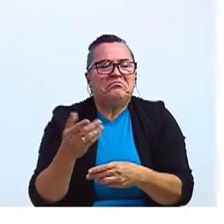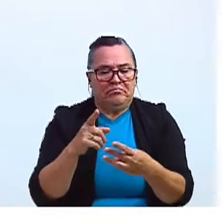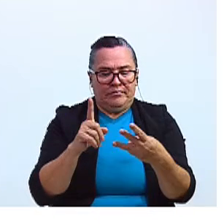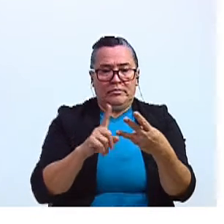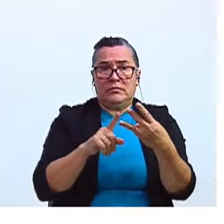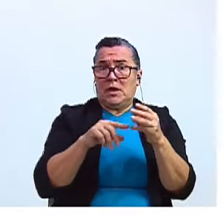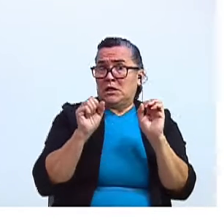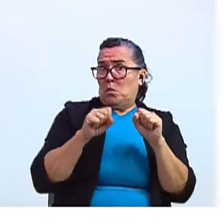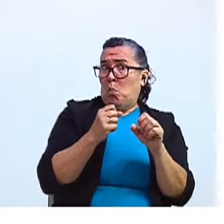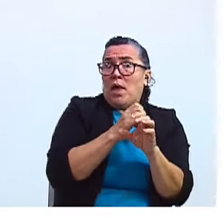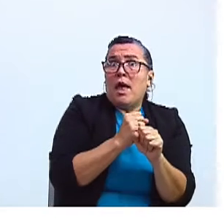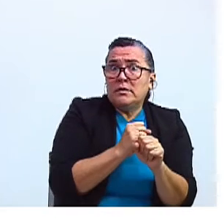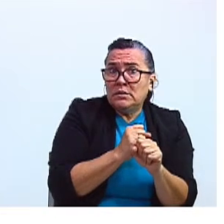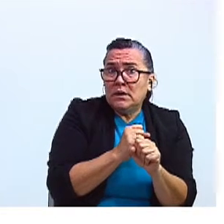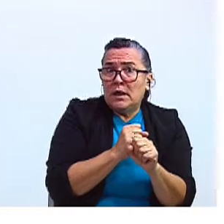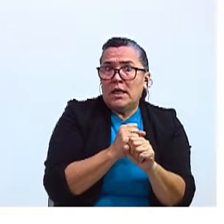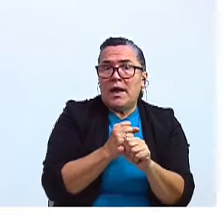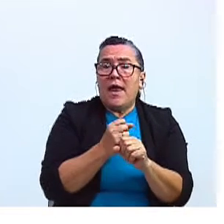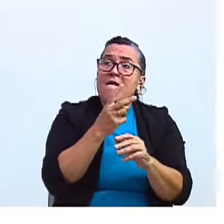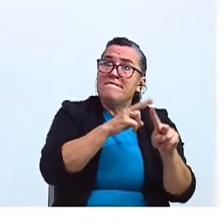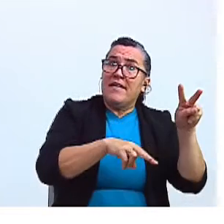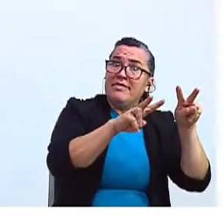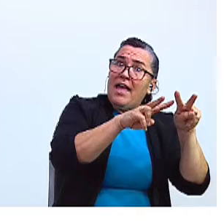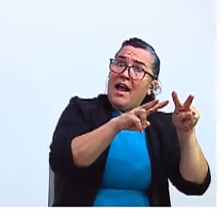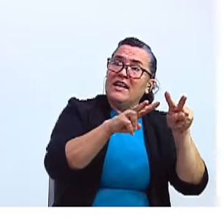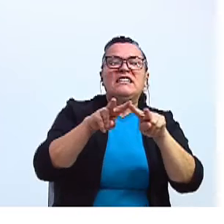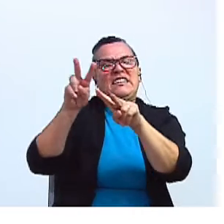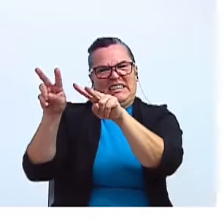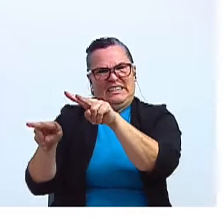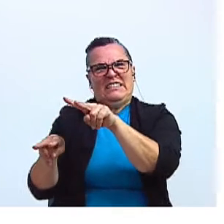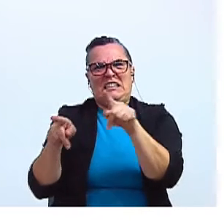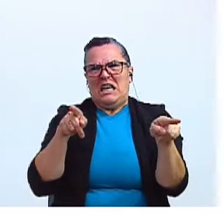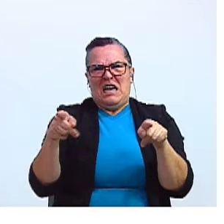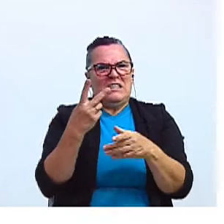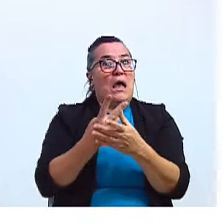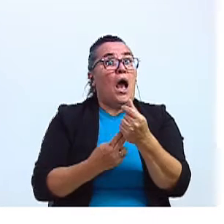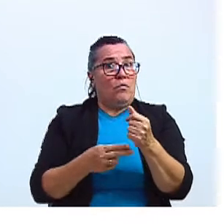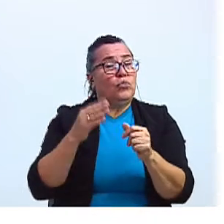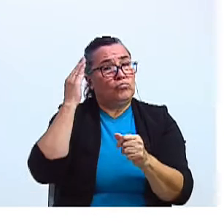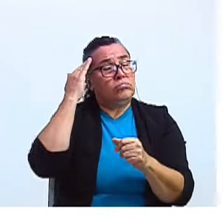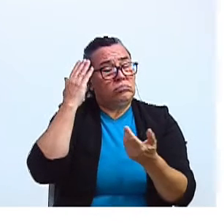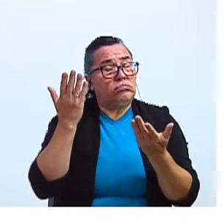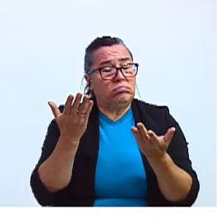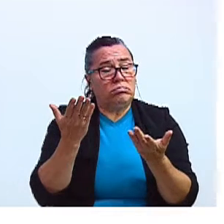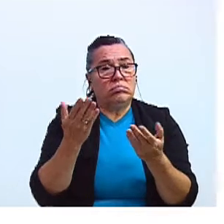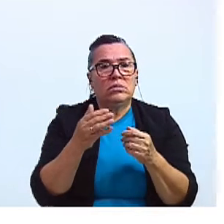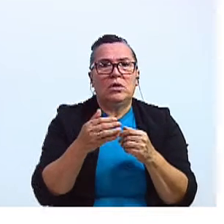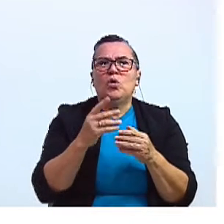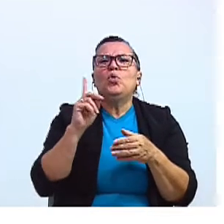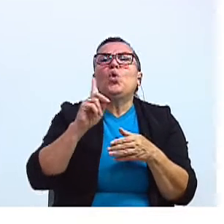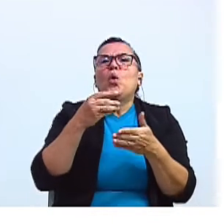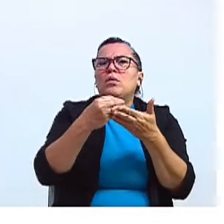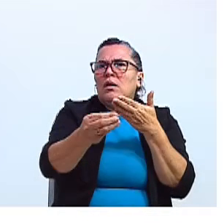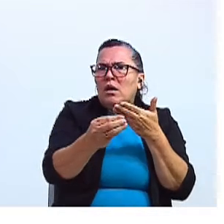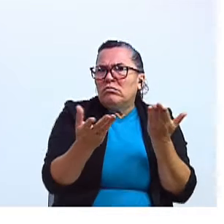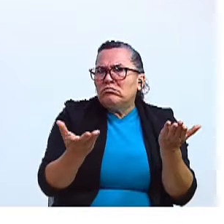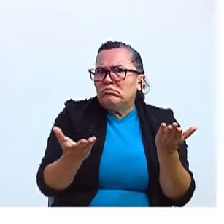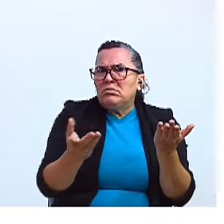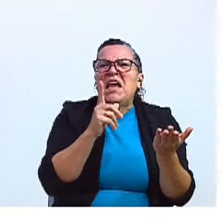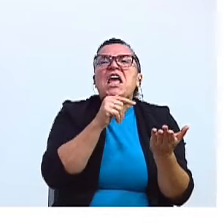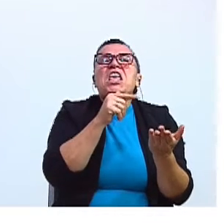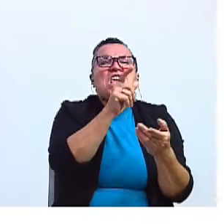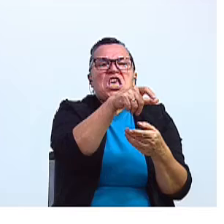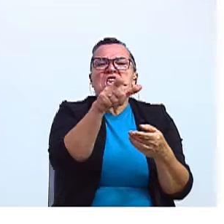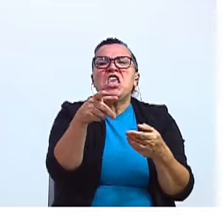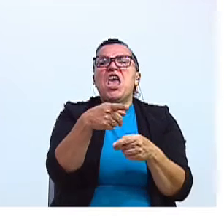it can do, advantages, disadvantages, where you can buy it, who should buy